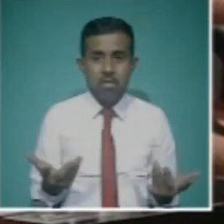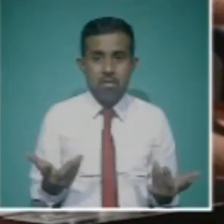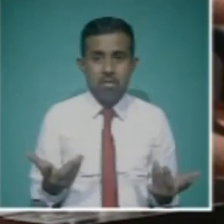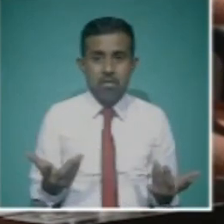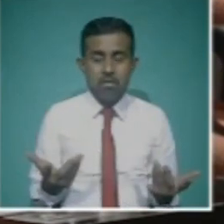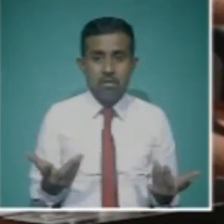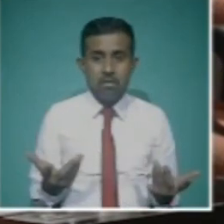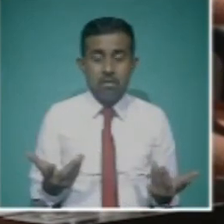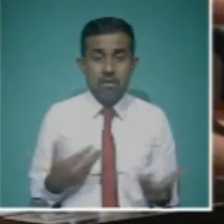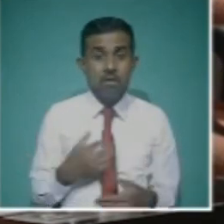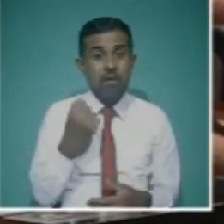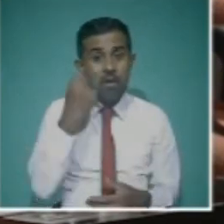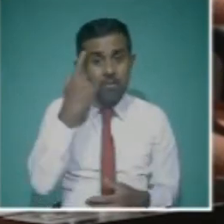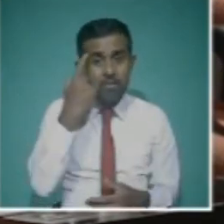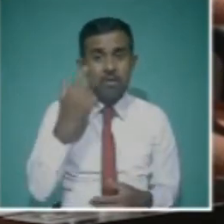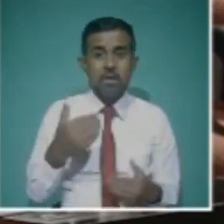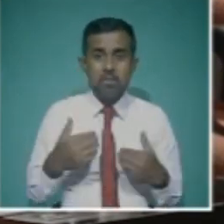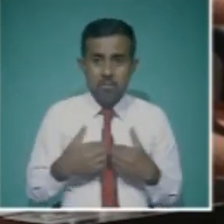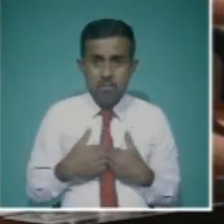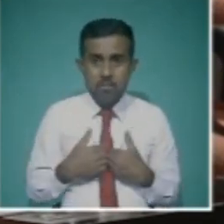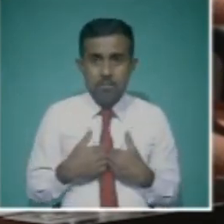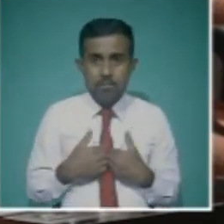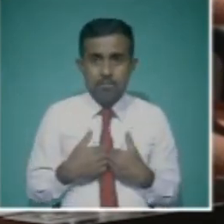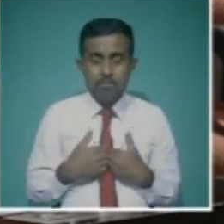basis that I